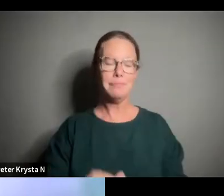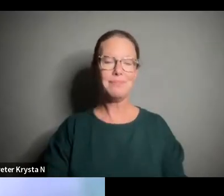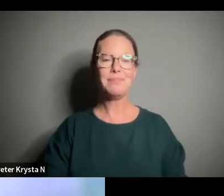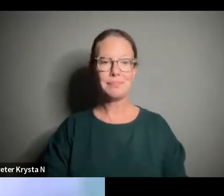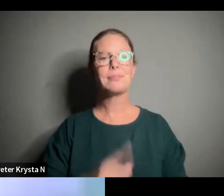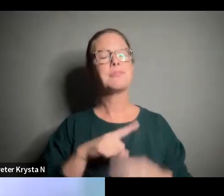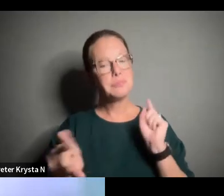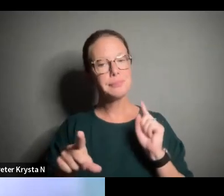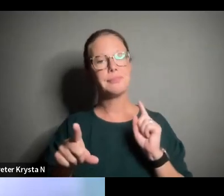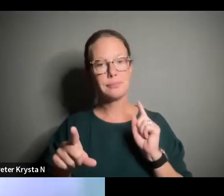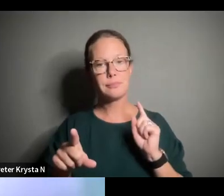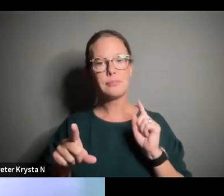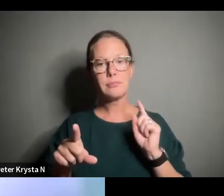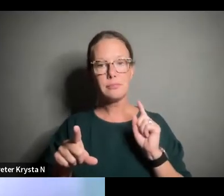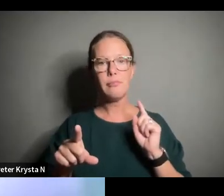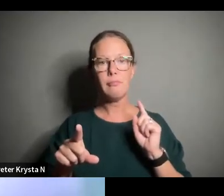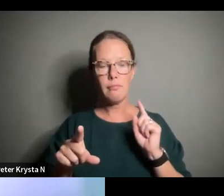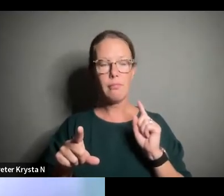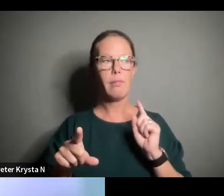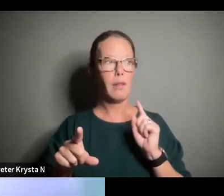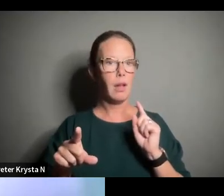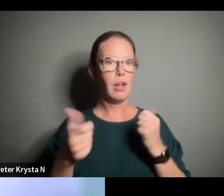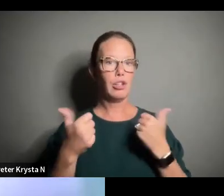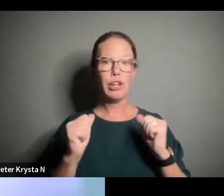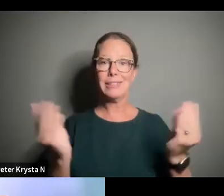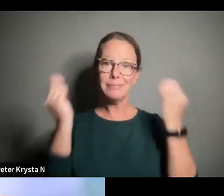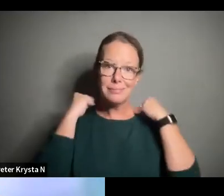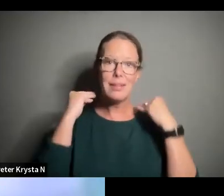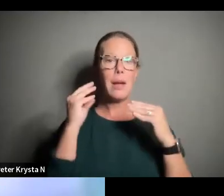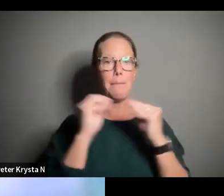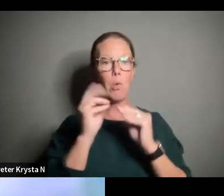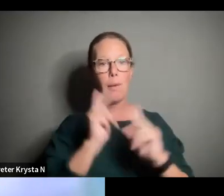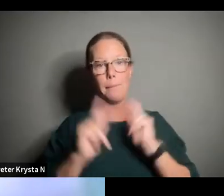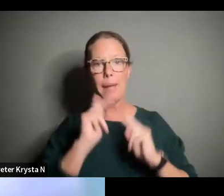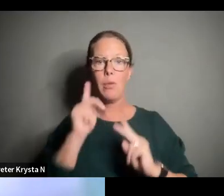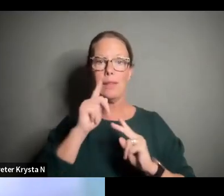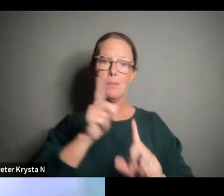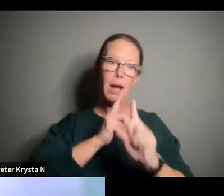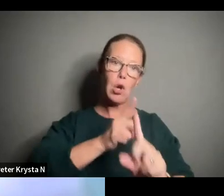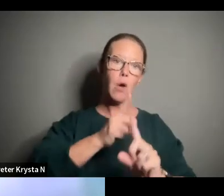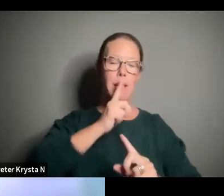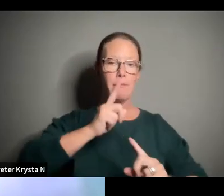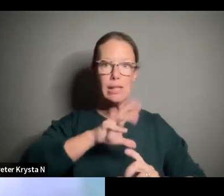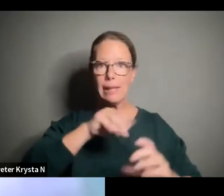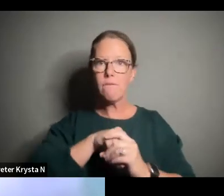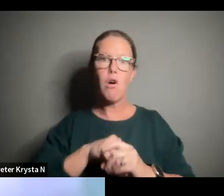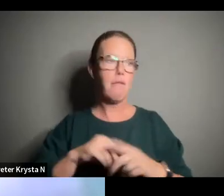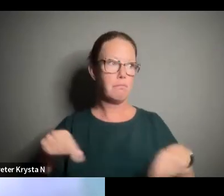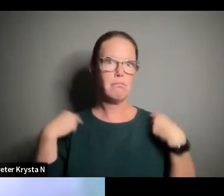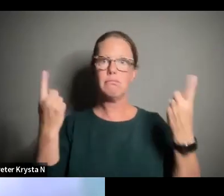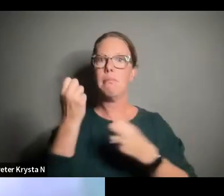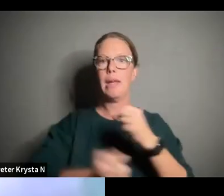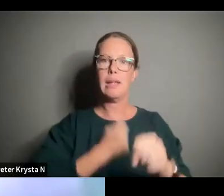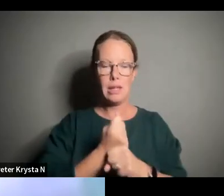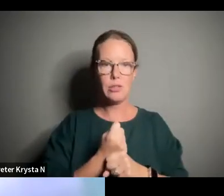part of that is trying to get this into more people, and that's kind of been my goal, being very active in this for so many years. Is now